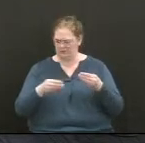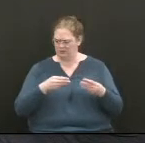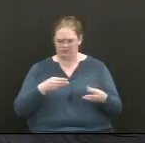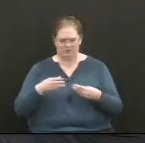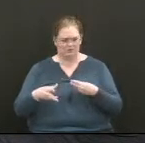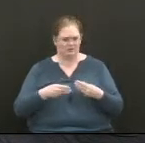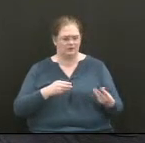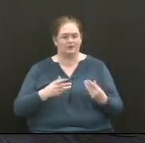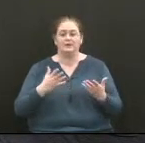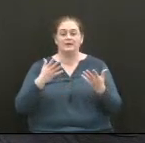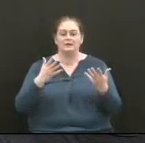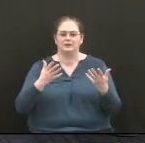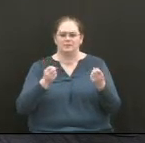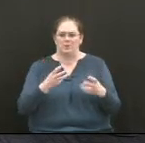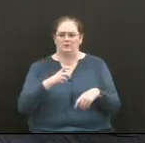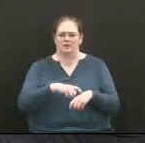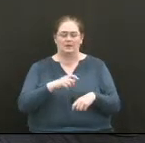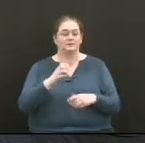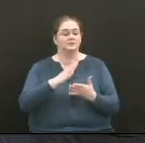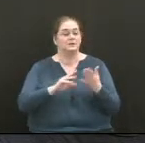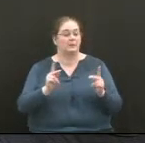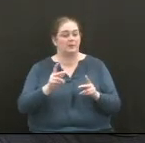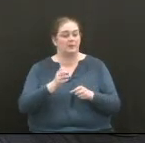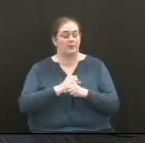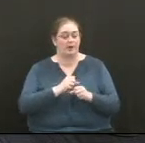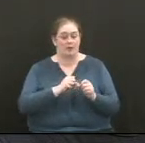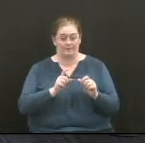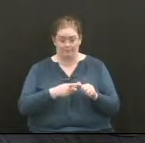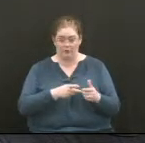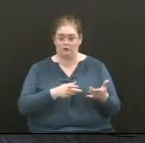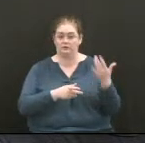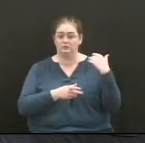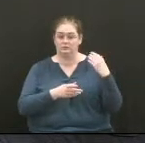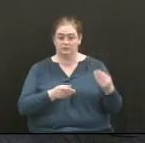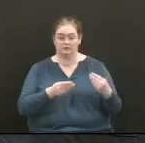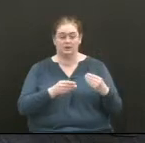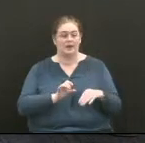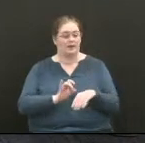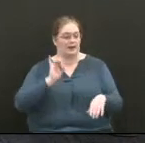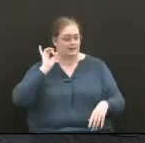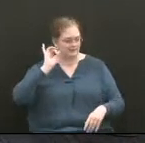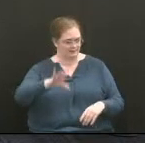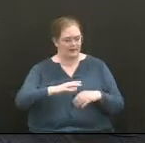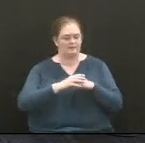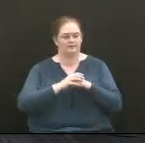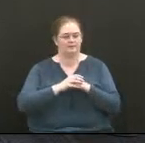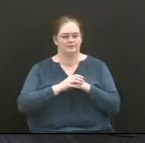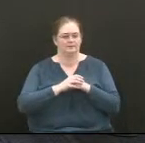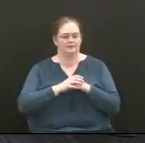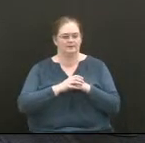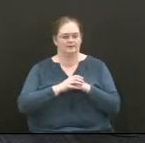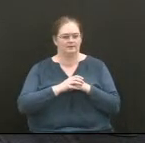think some people are maybe got the first round of these mailings and sent in their application,